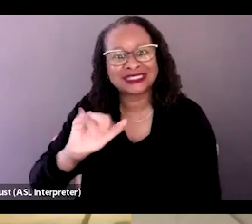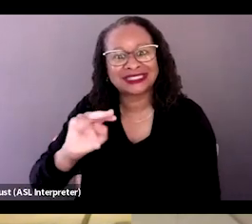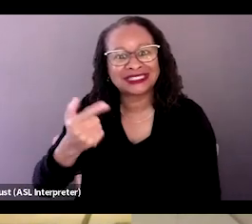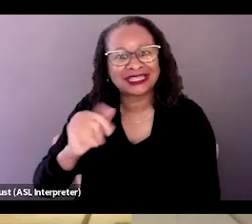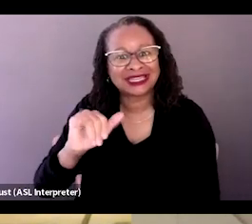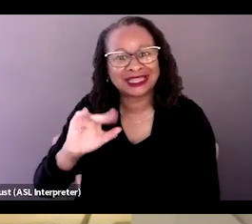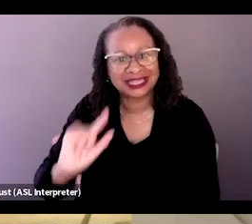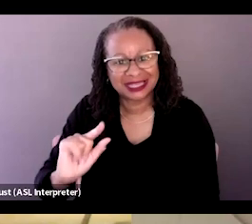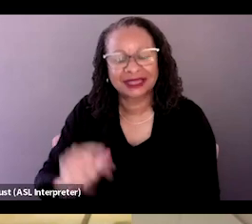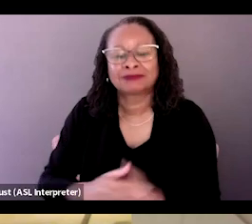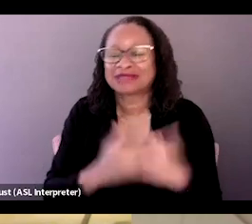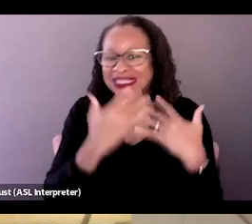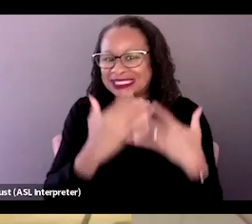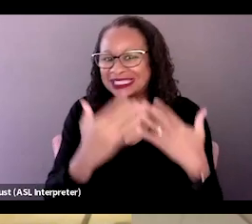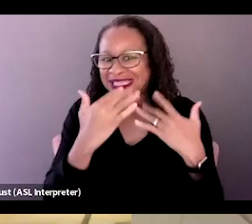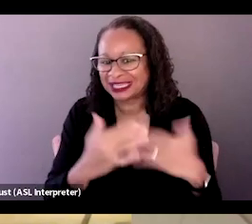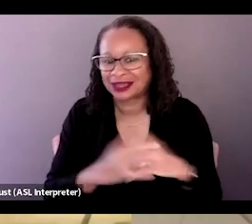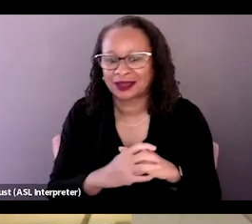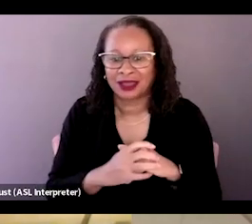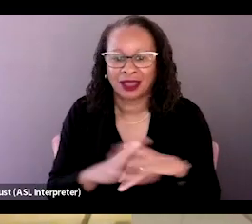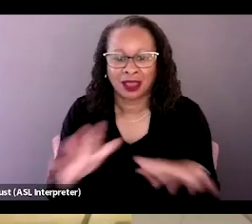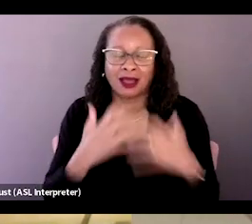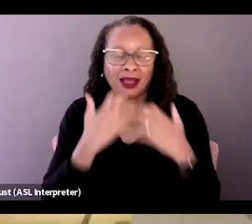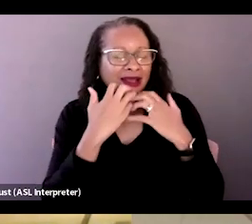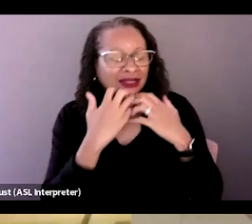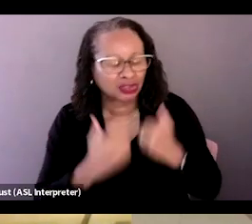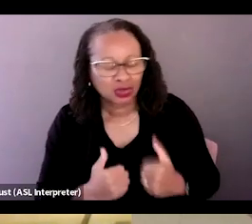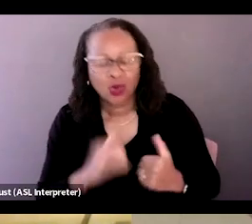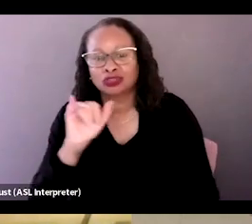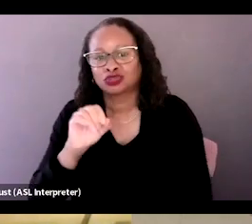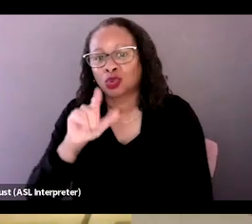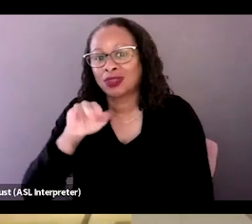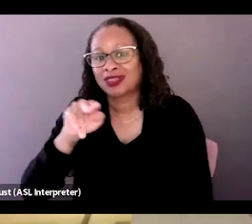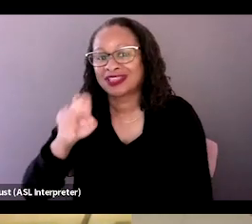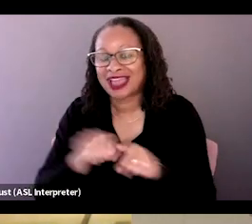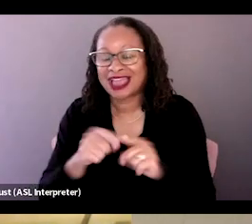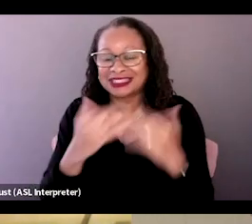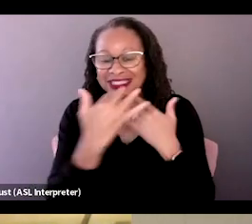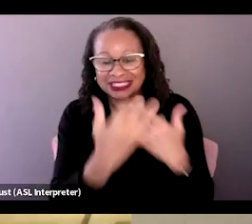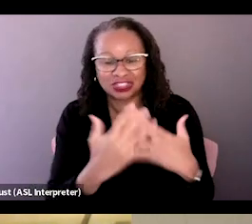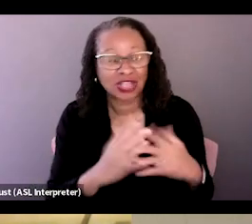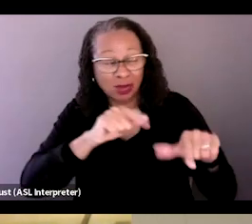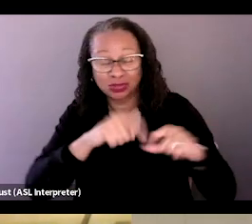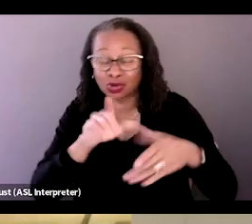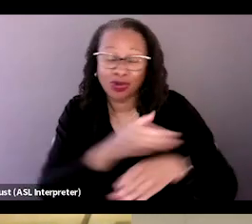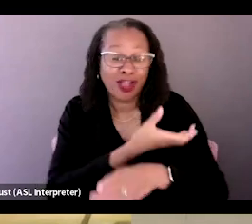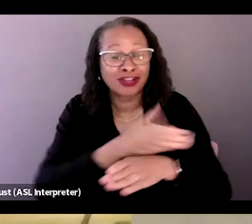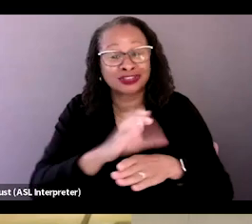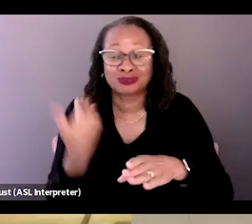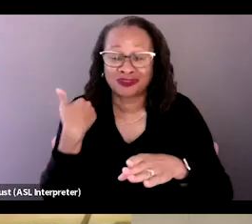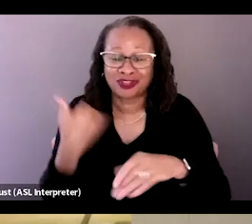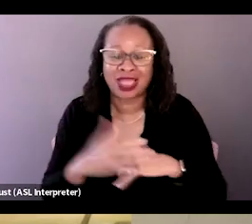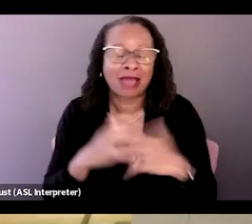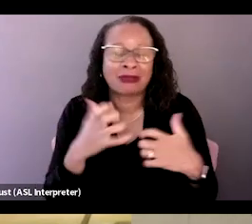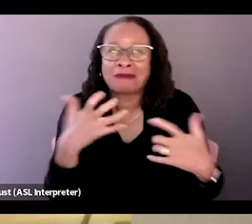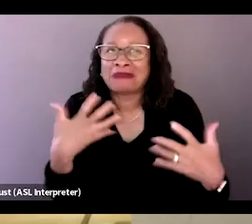Absolutely. I mean, I adore Jolene as a singer, and I've been to her concerts. I'm her Mm. biggest